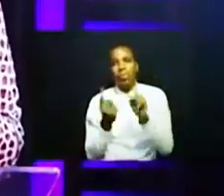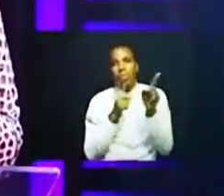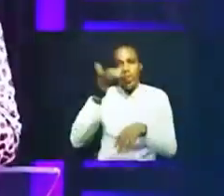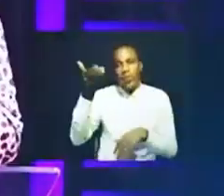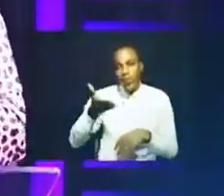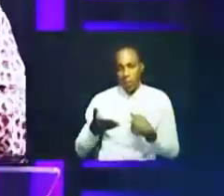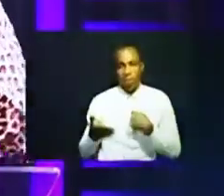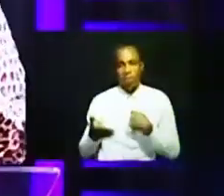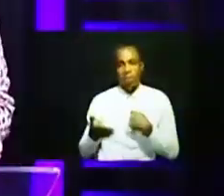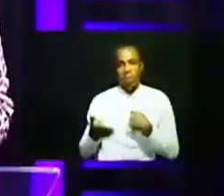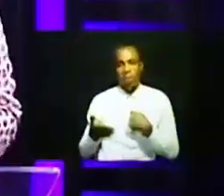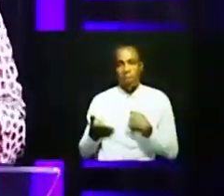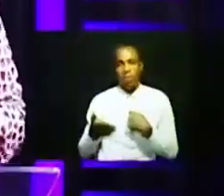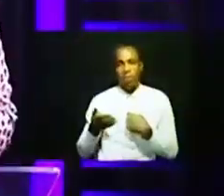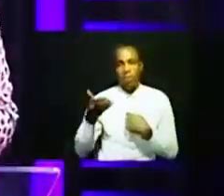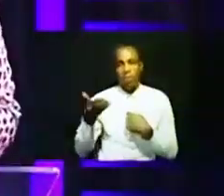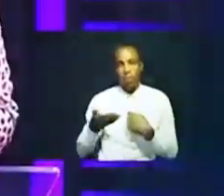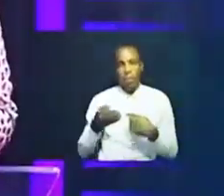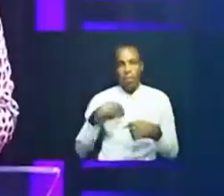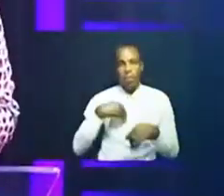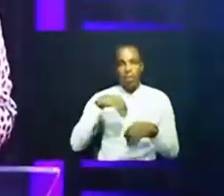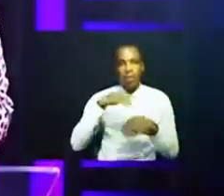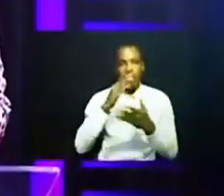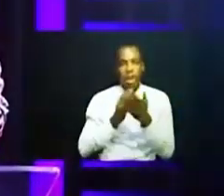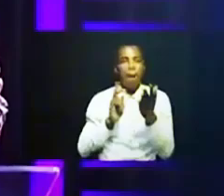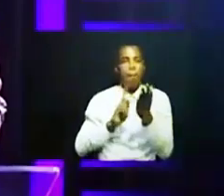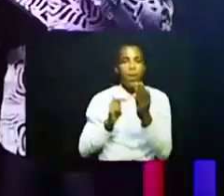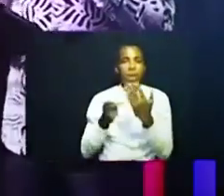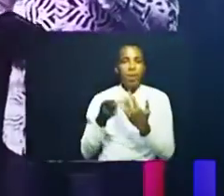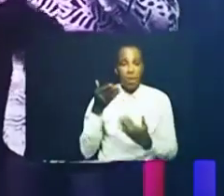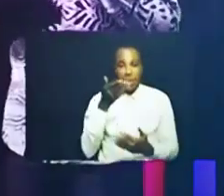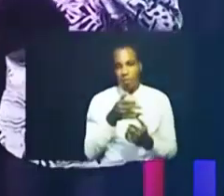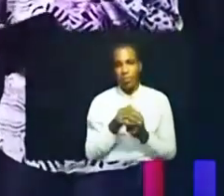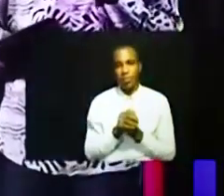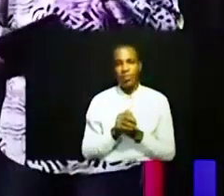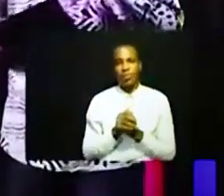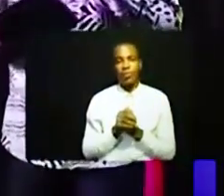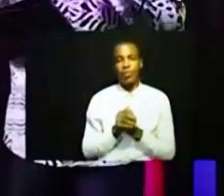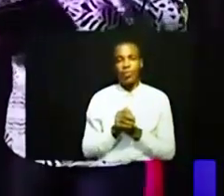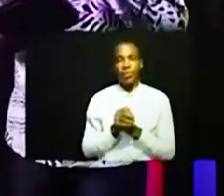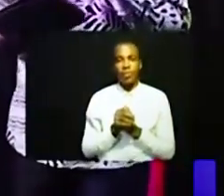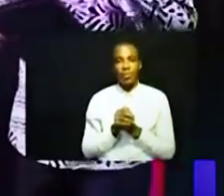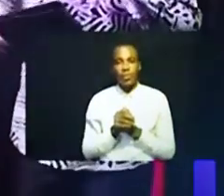invited to be a speaker in a function. And